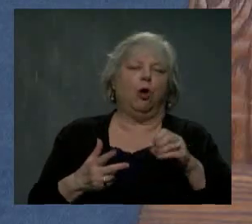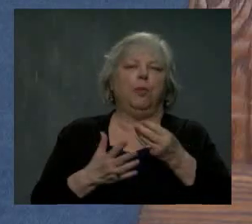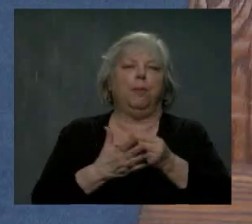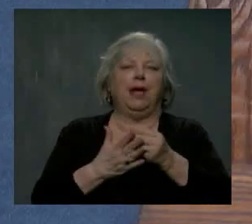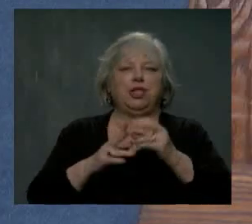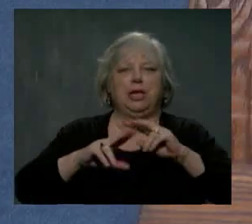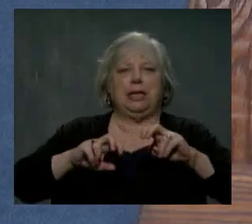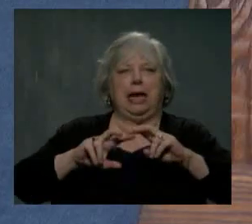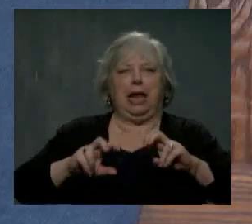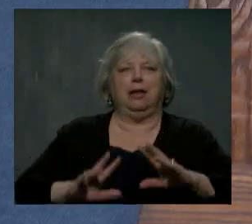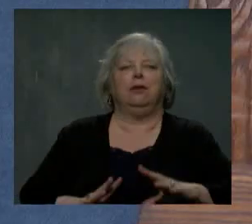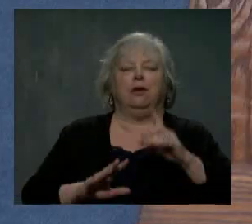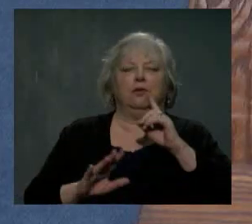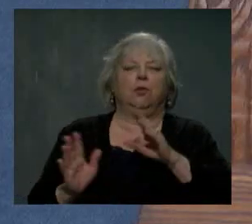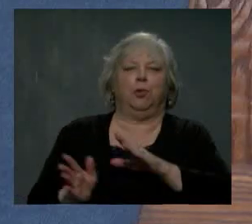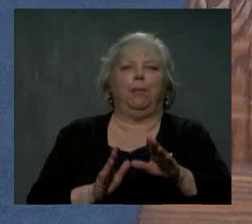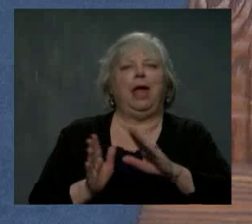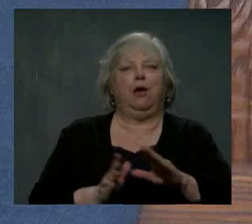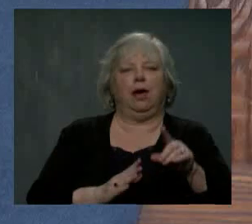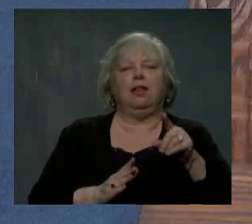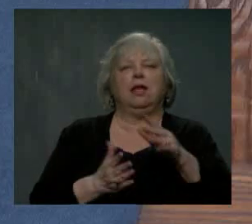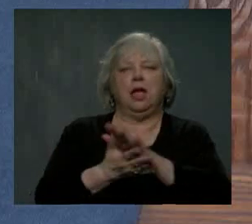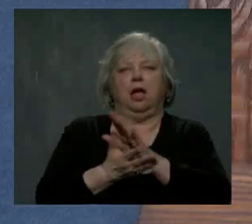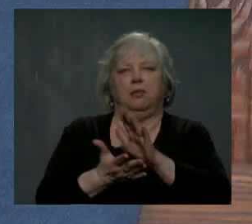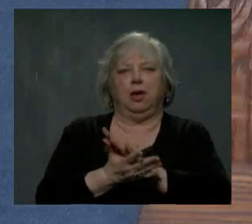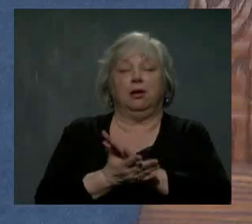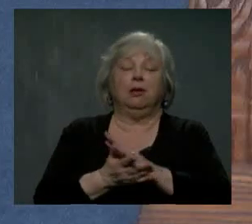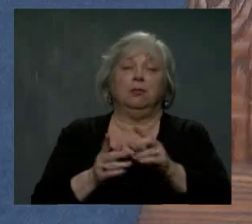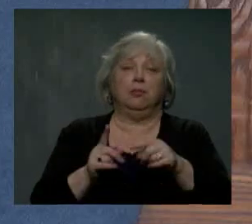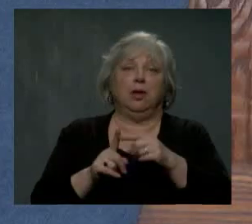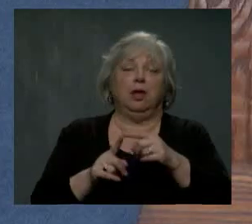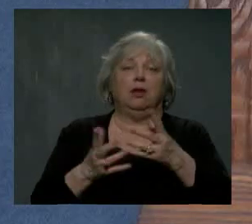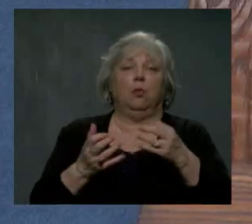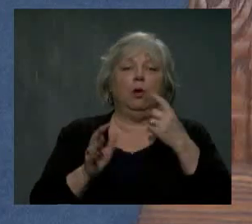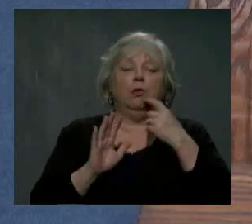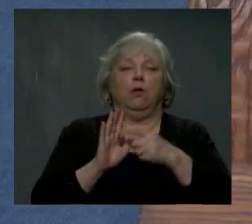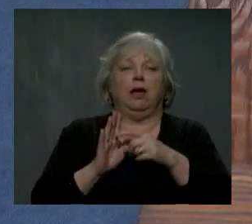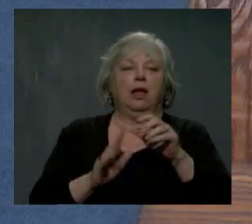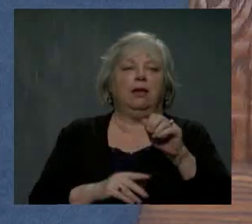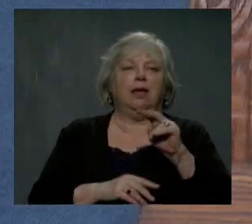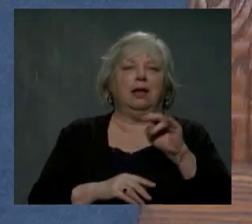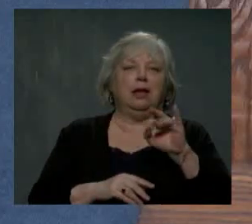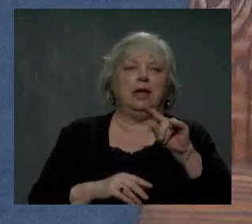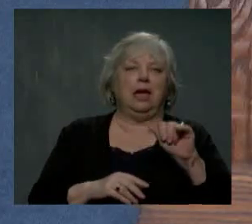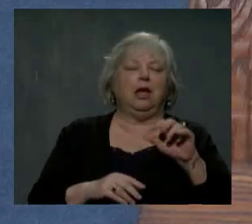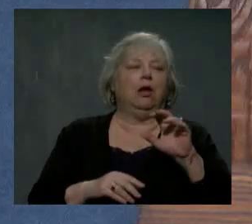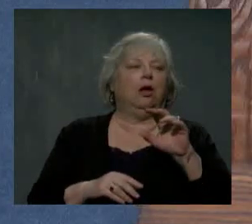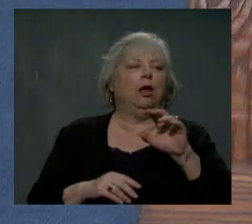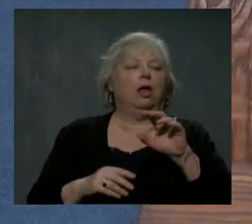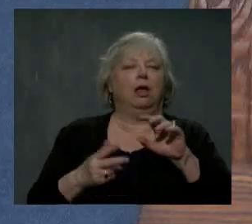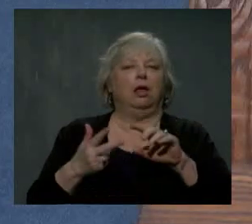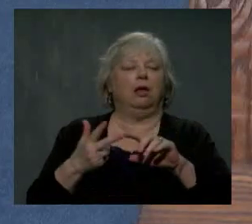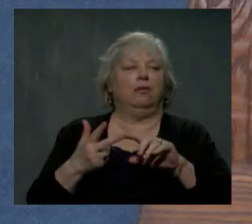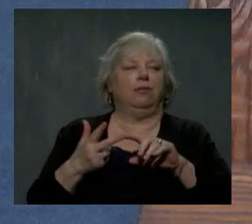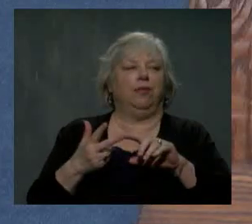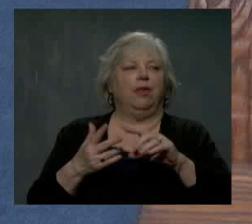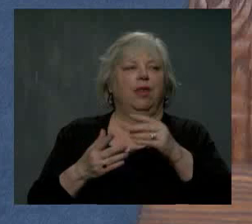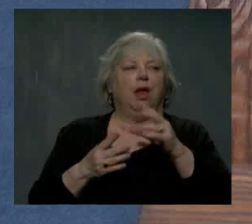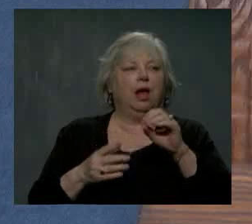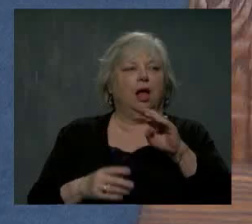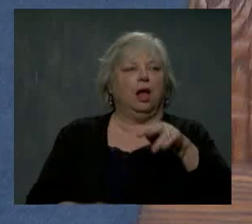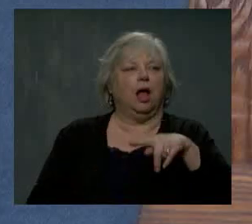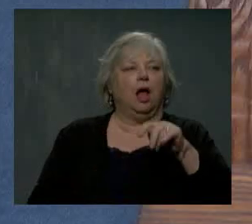in preparing the budget document. In addition, I want to recognize Anita Worley, the comptroller, Scott Massanelli, treasury